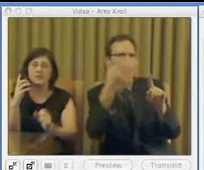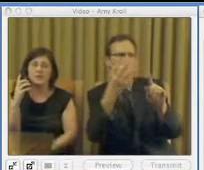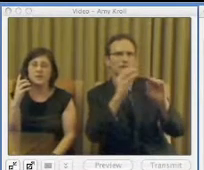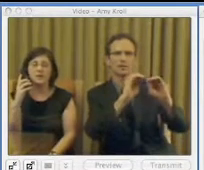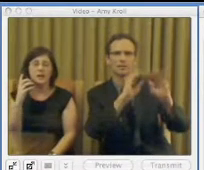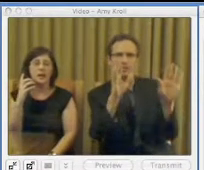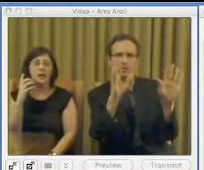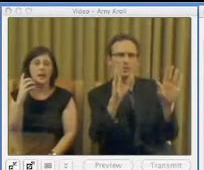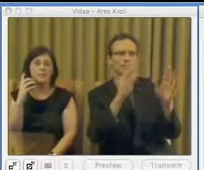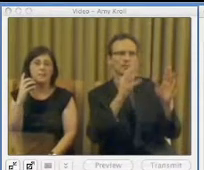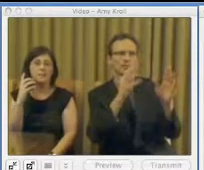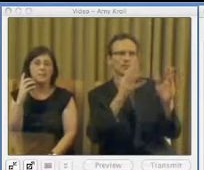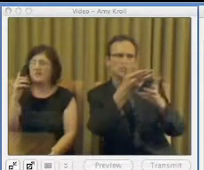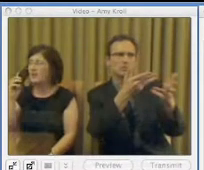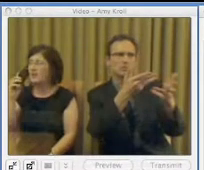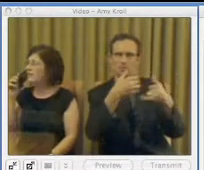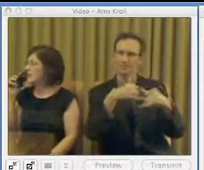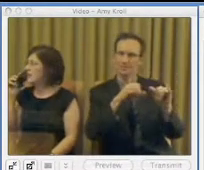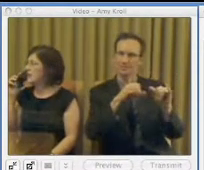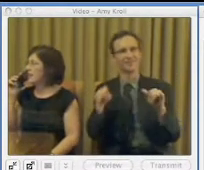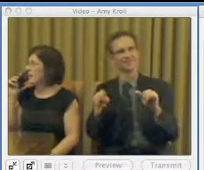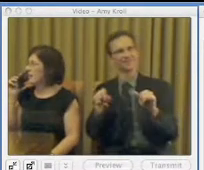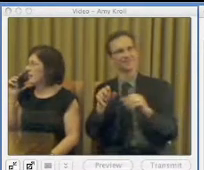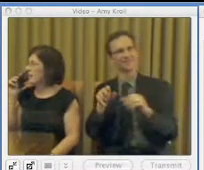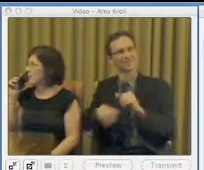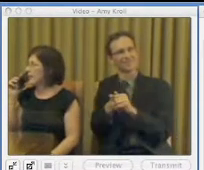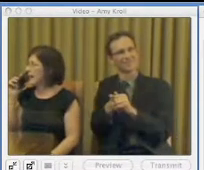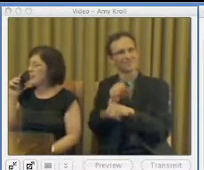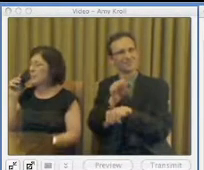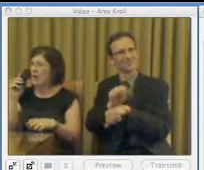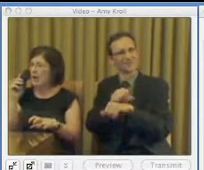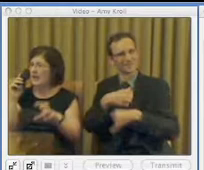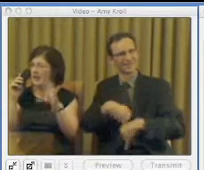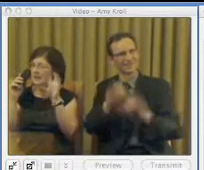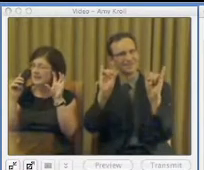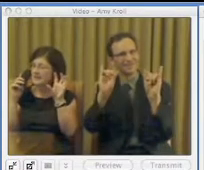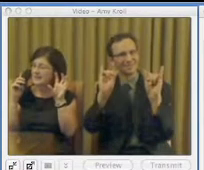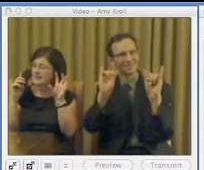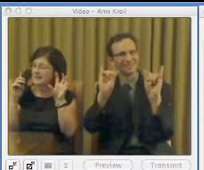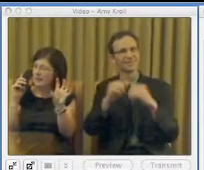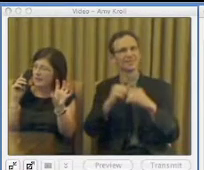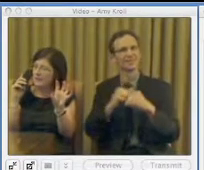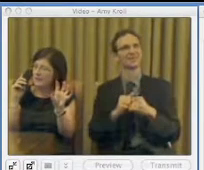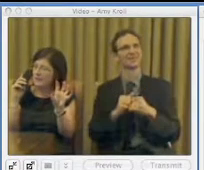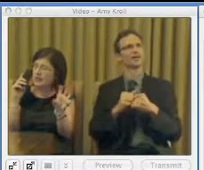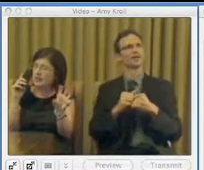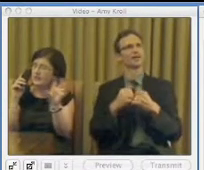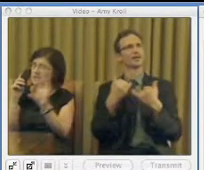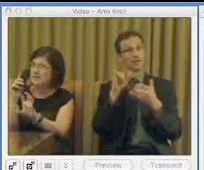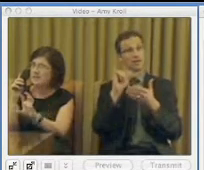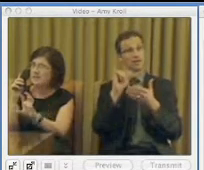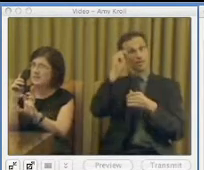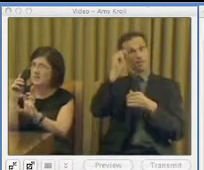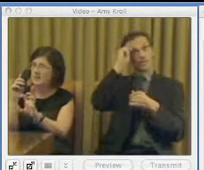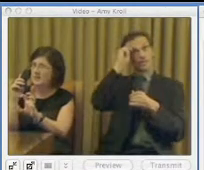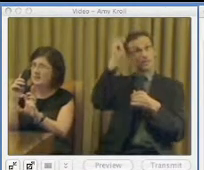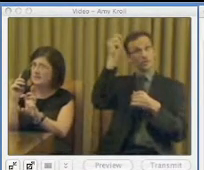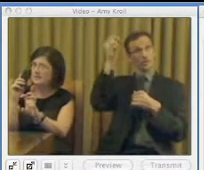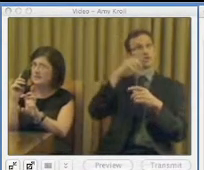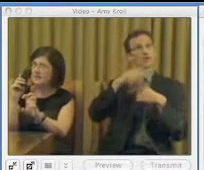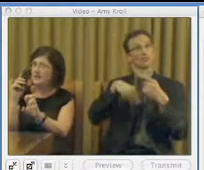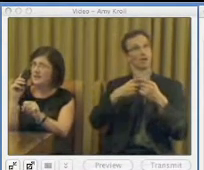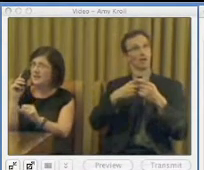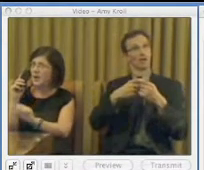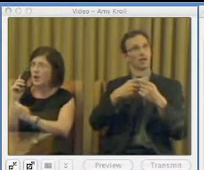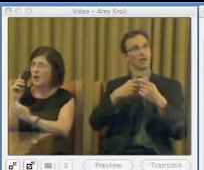to make it work better. And that's the very first time I've ever thought about applying that theoretical model to